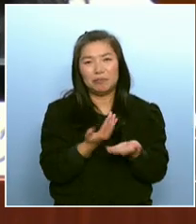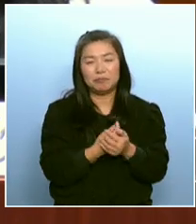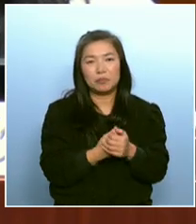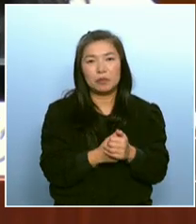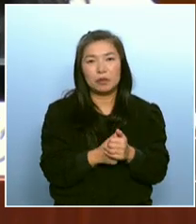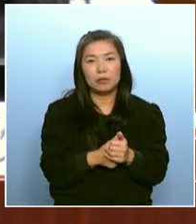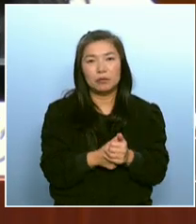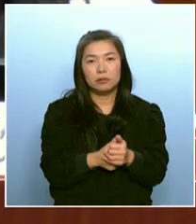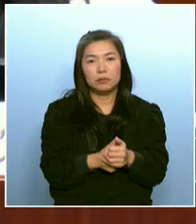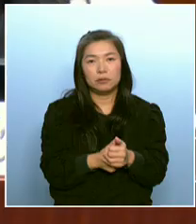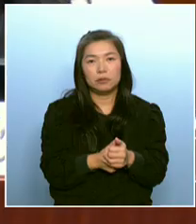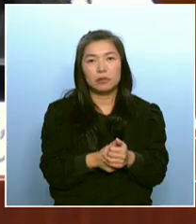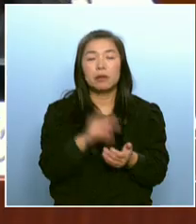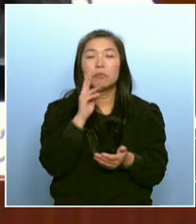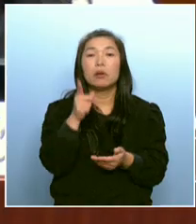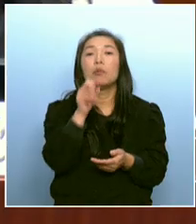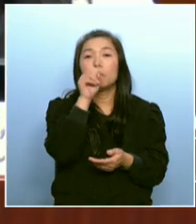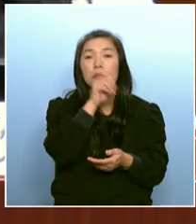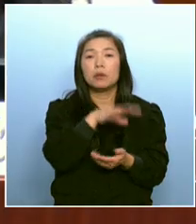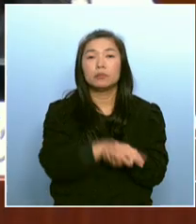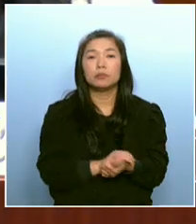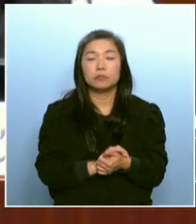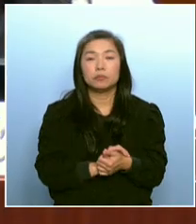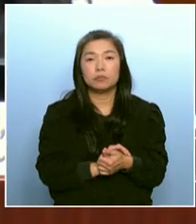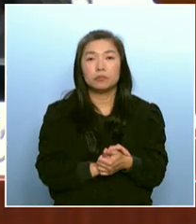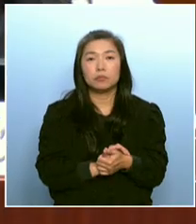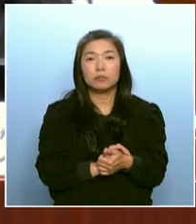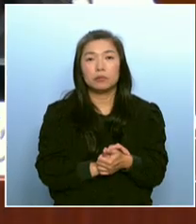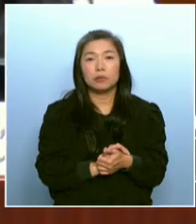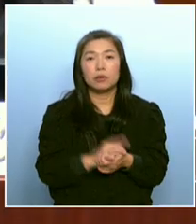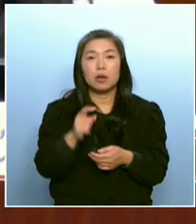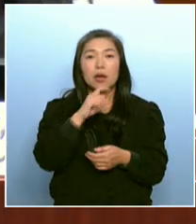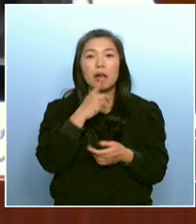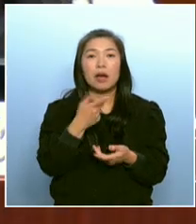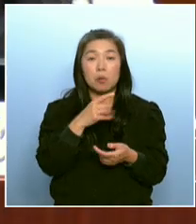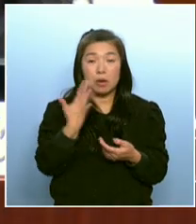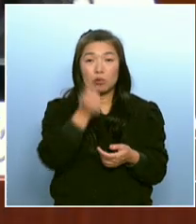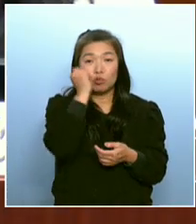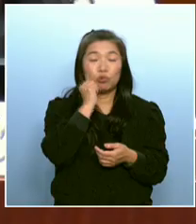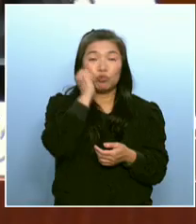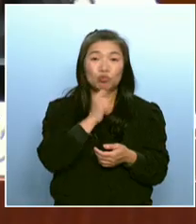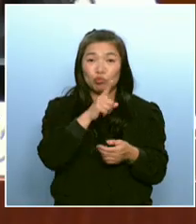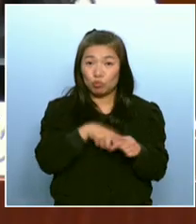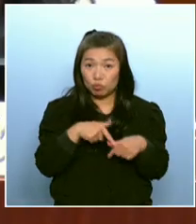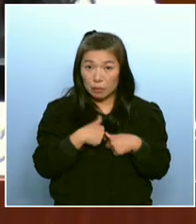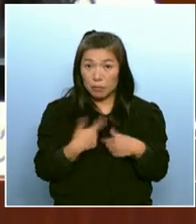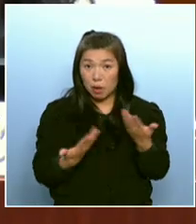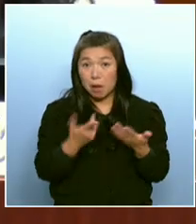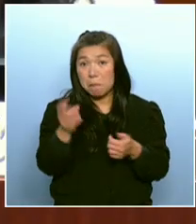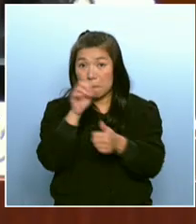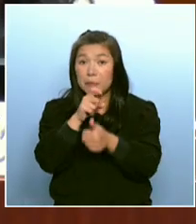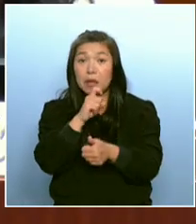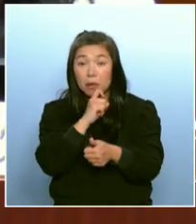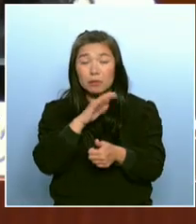with the project. You're asking for this amount for funding, but it seems that there are uncertainties to how much money you actually